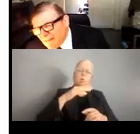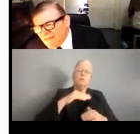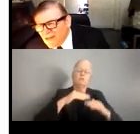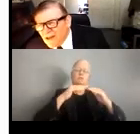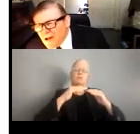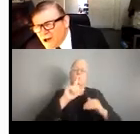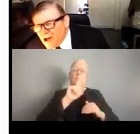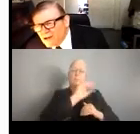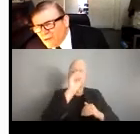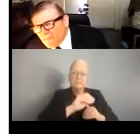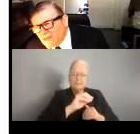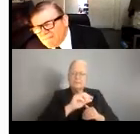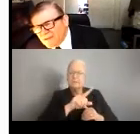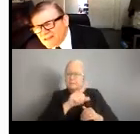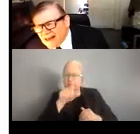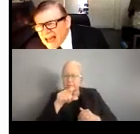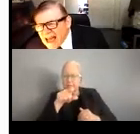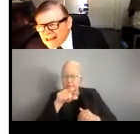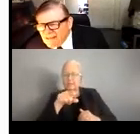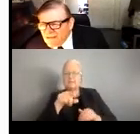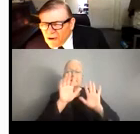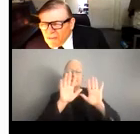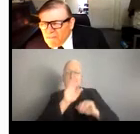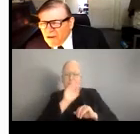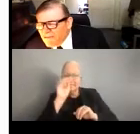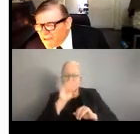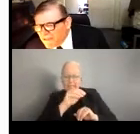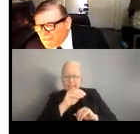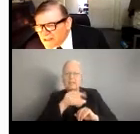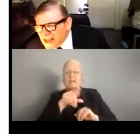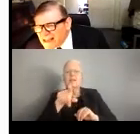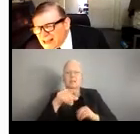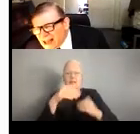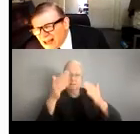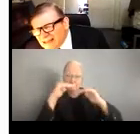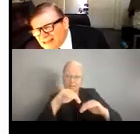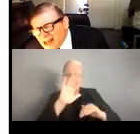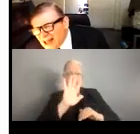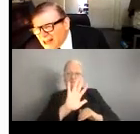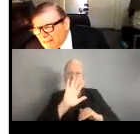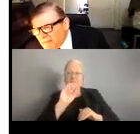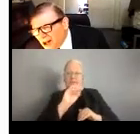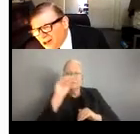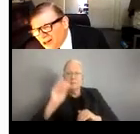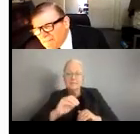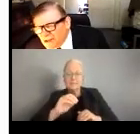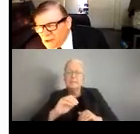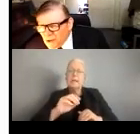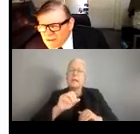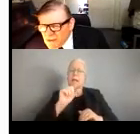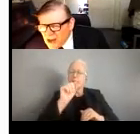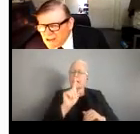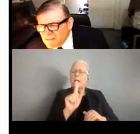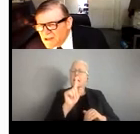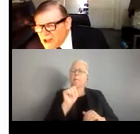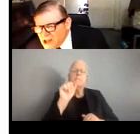slightly up for the top 10%, and for the bottom 50%, slightly up, but hardly up at all.